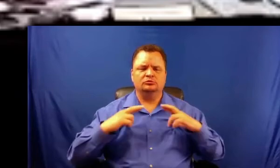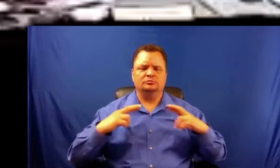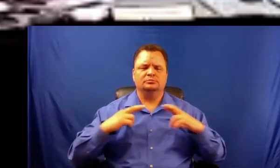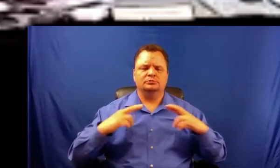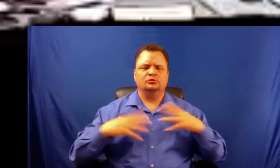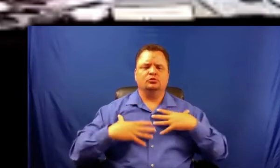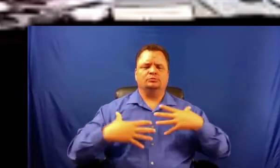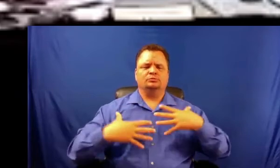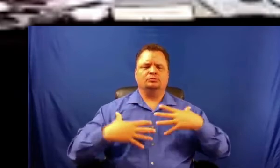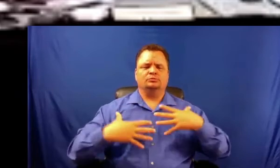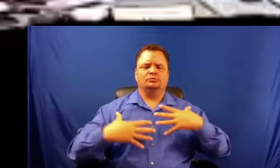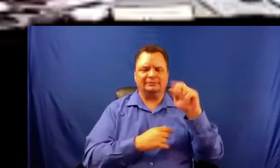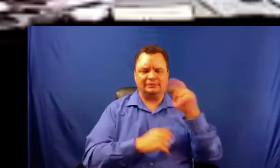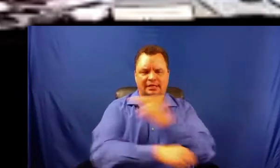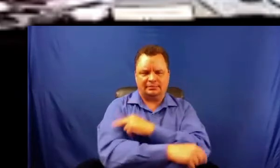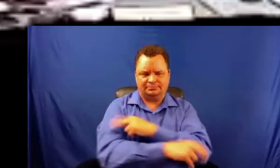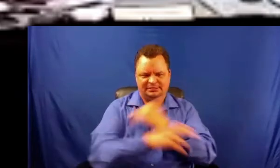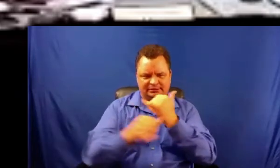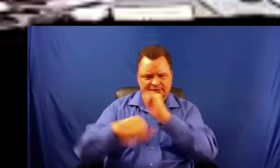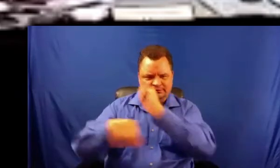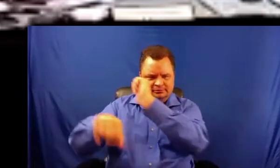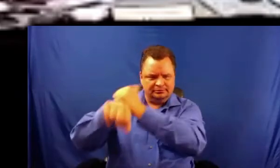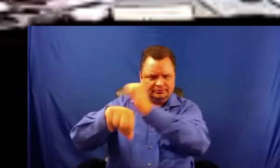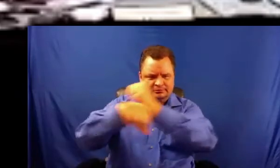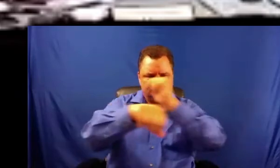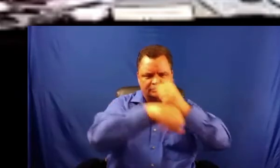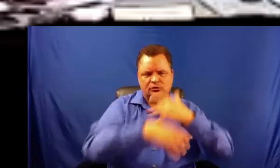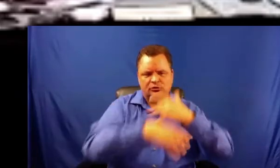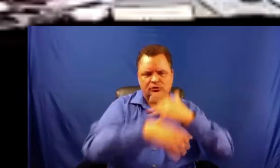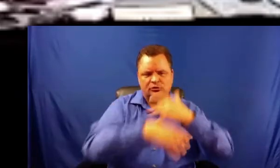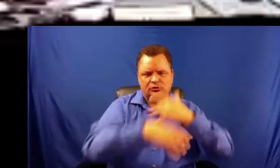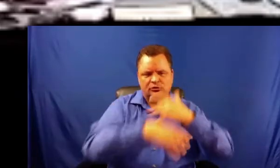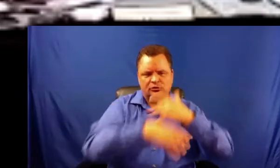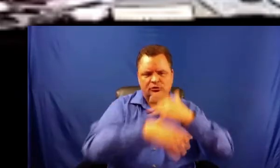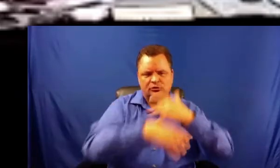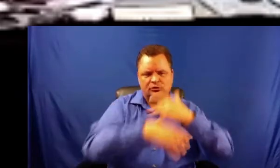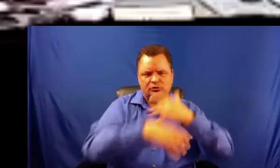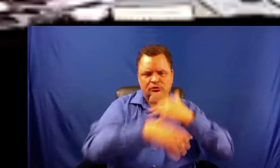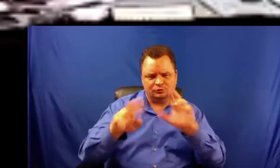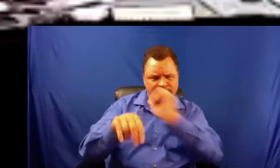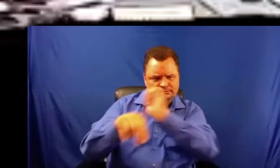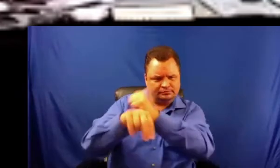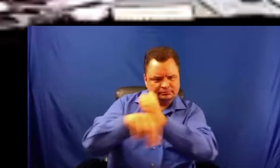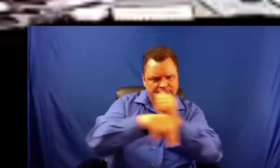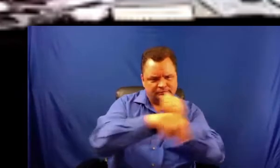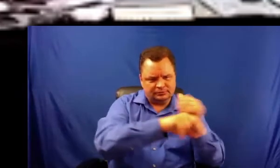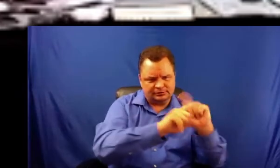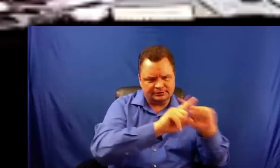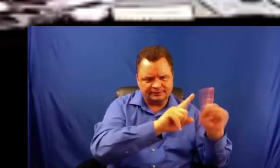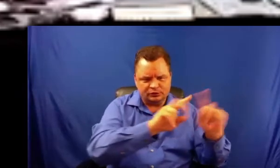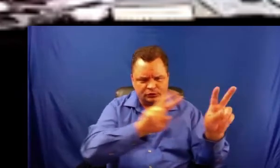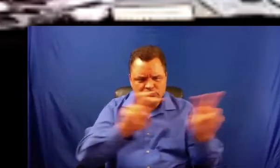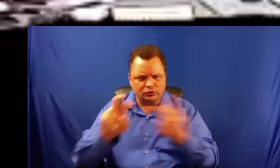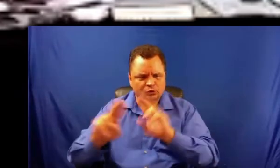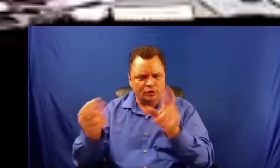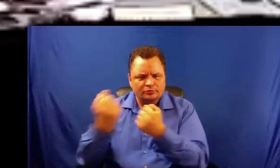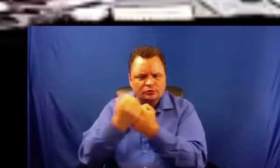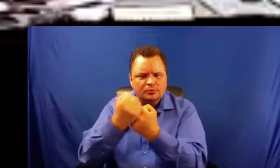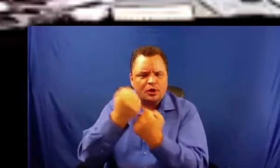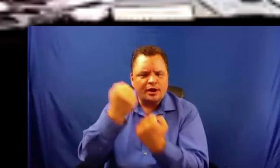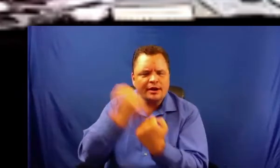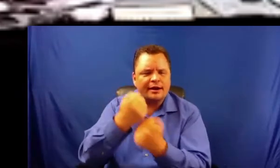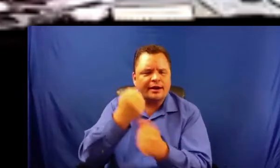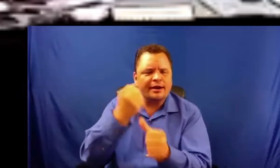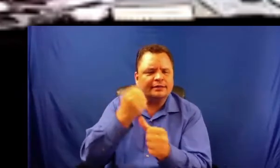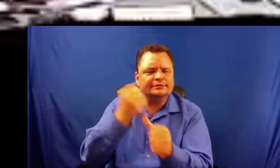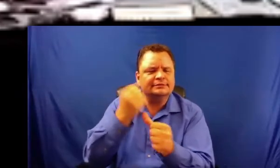that, anticipating that they're going to have more individuals who need assistance with that. We know